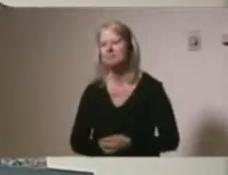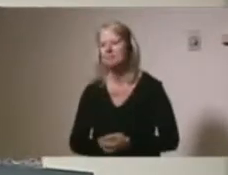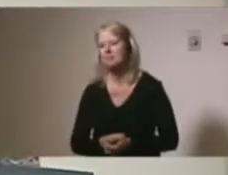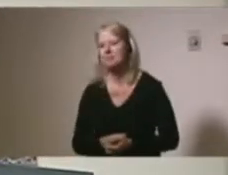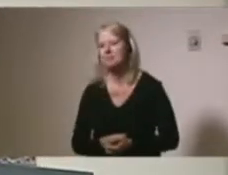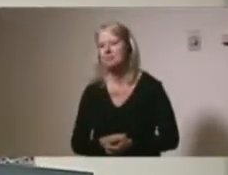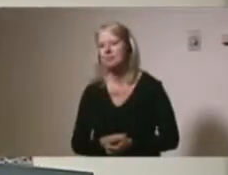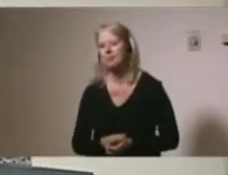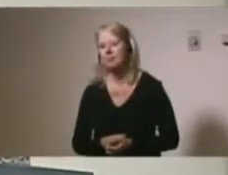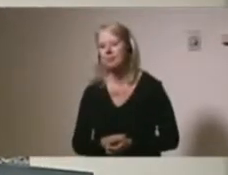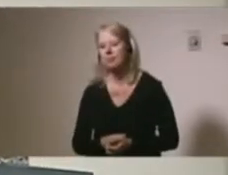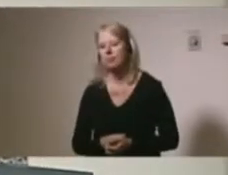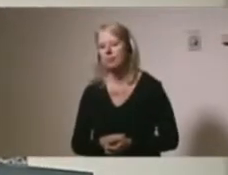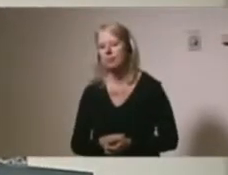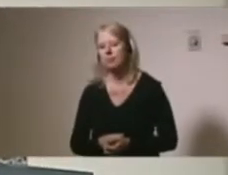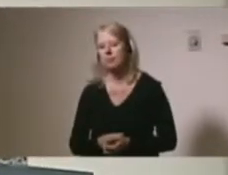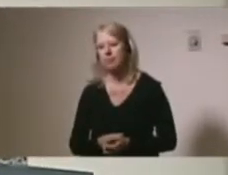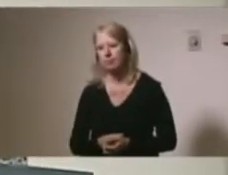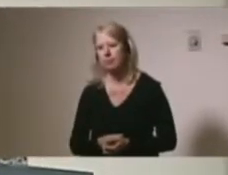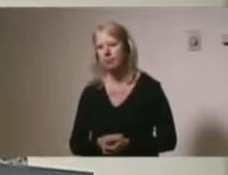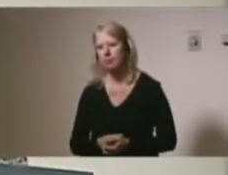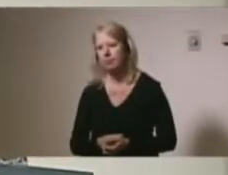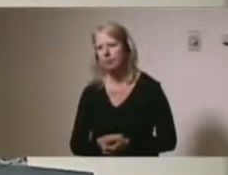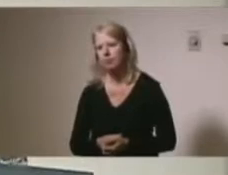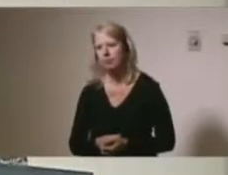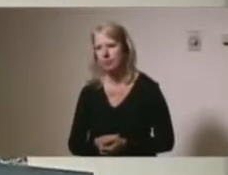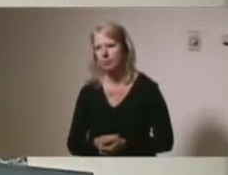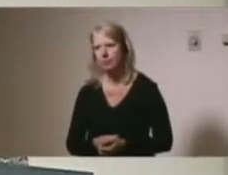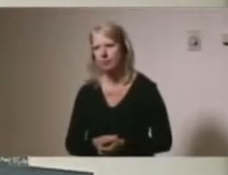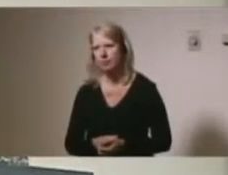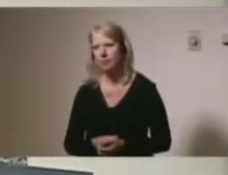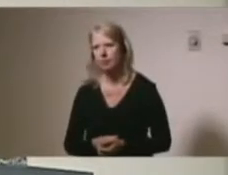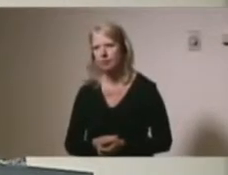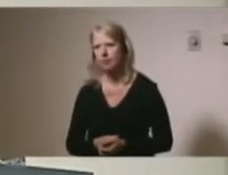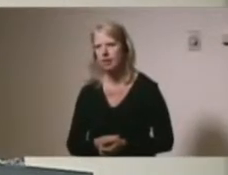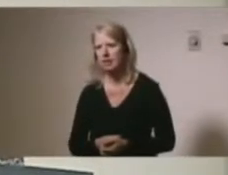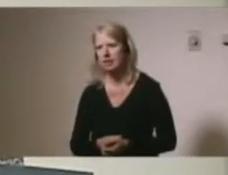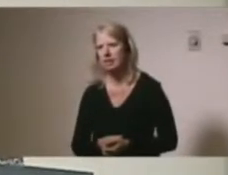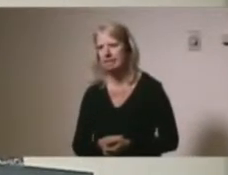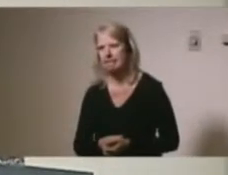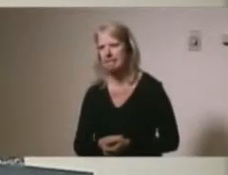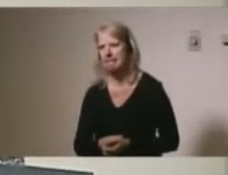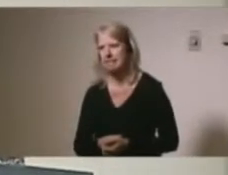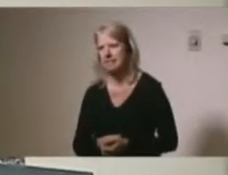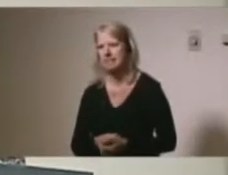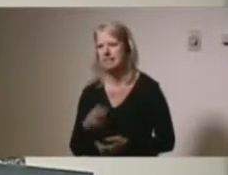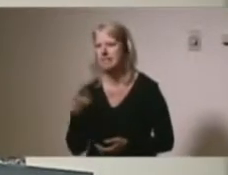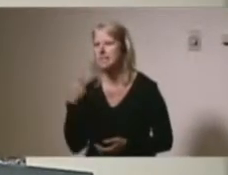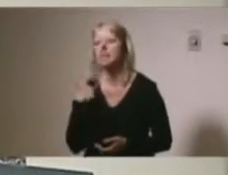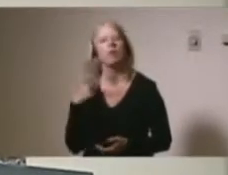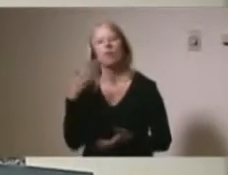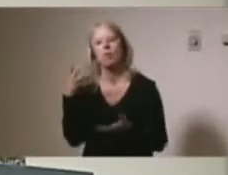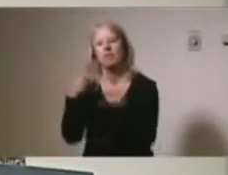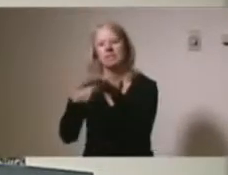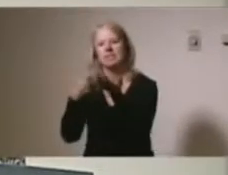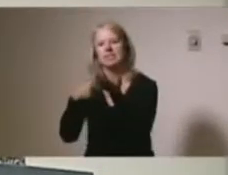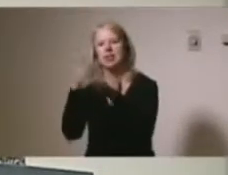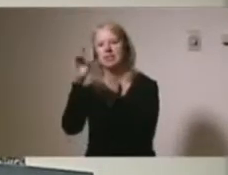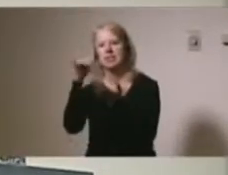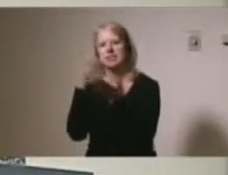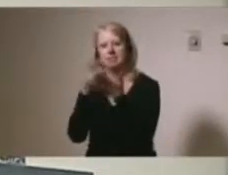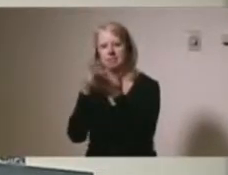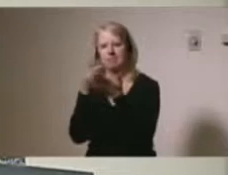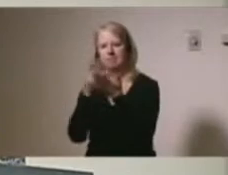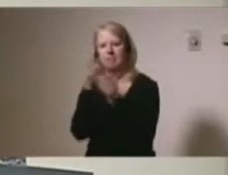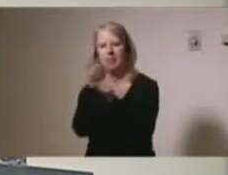So I'd like to speak of the financial impact, the social impact on